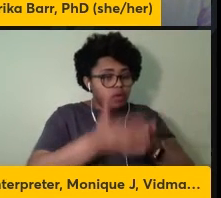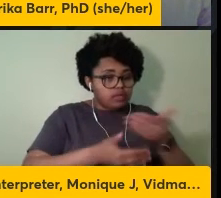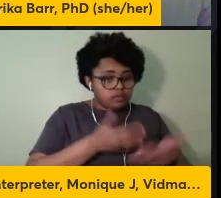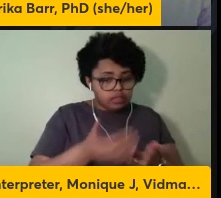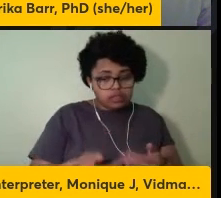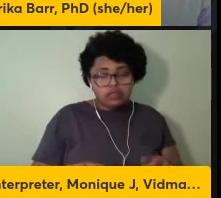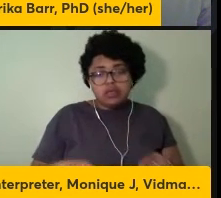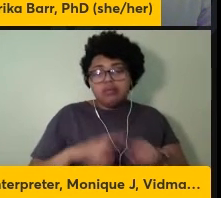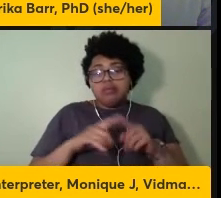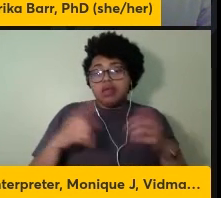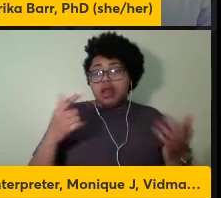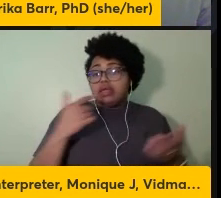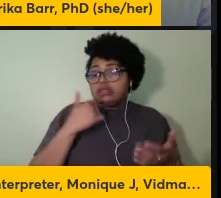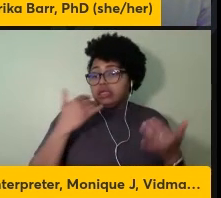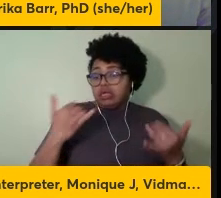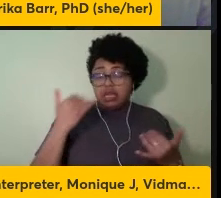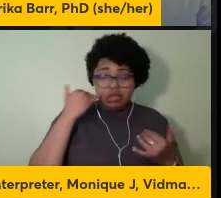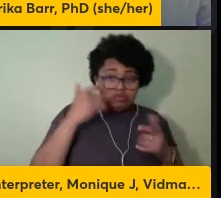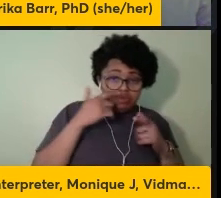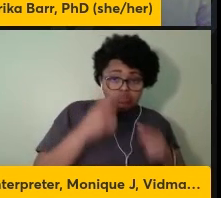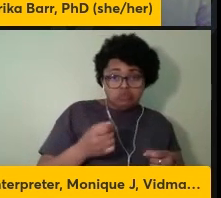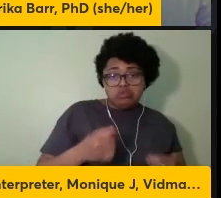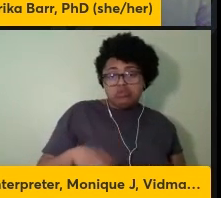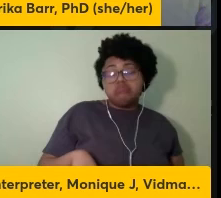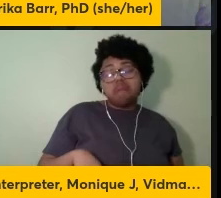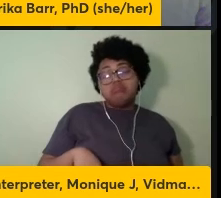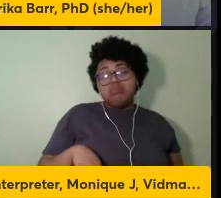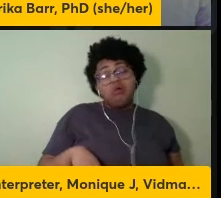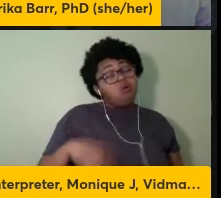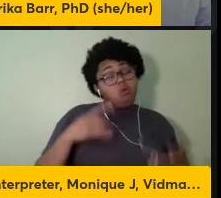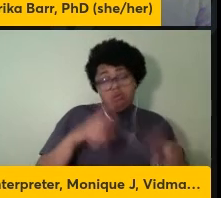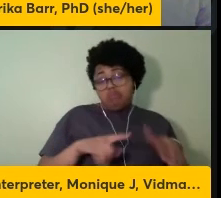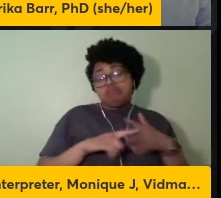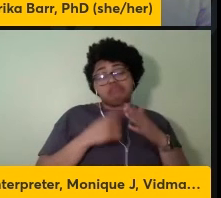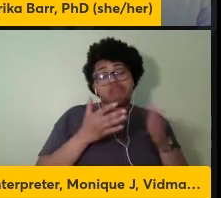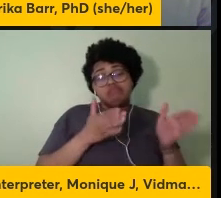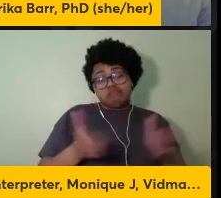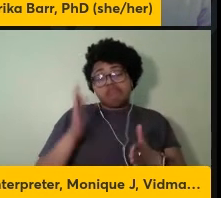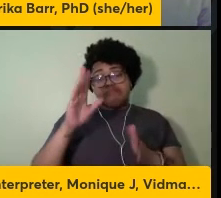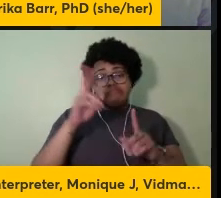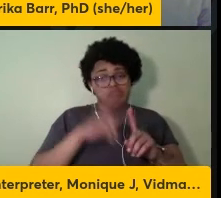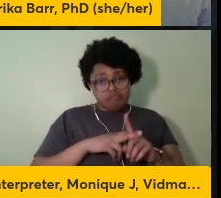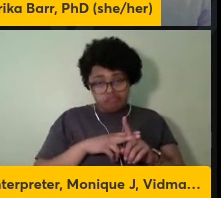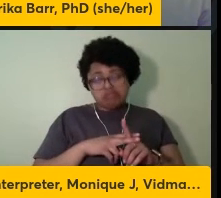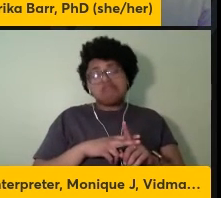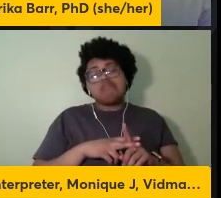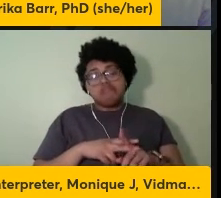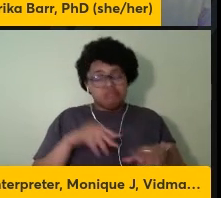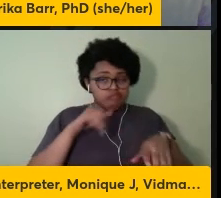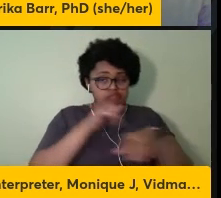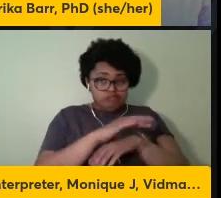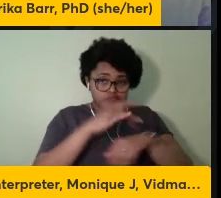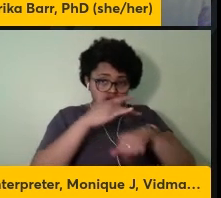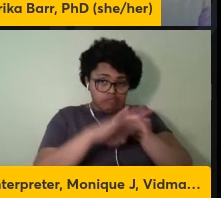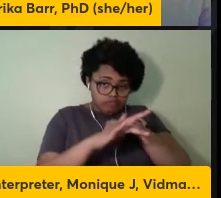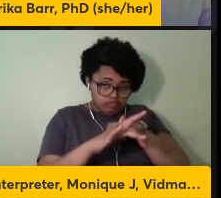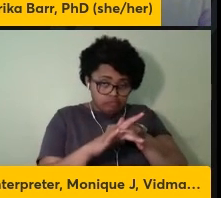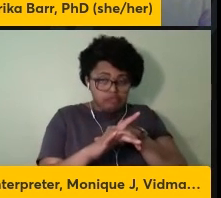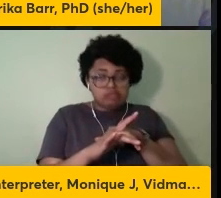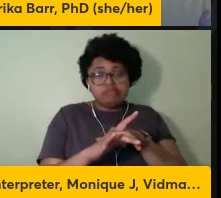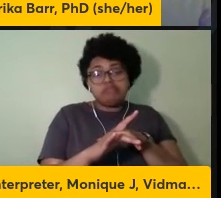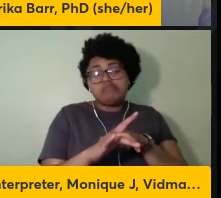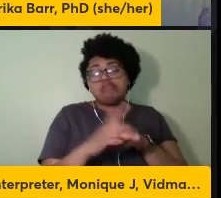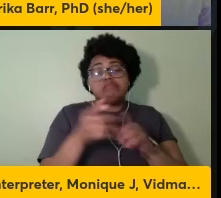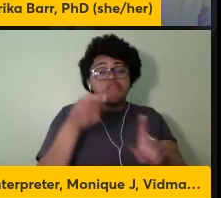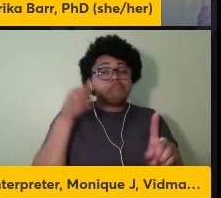What I would say now is, if you are interested, to start preparing your application to submit early. The